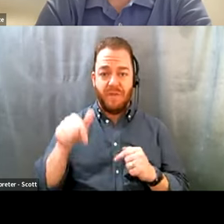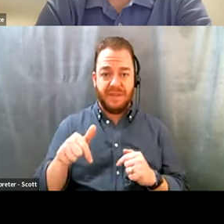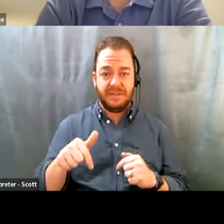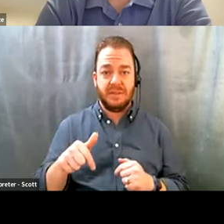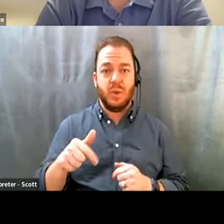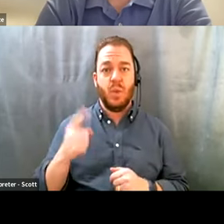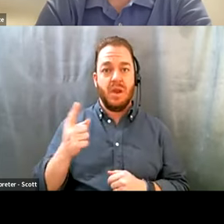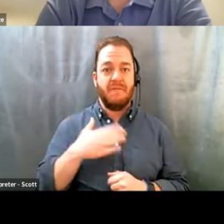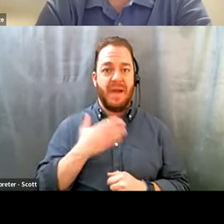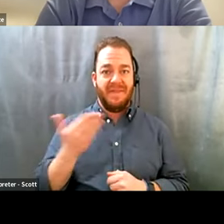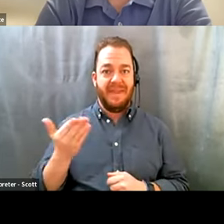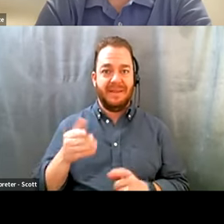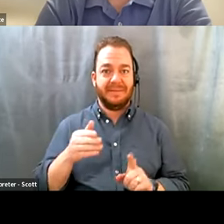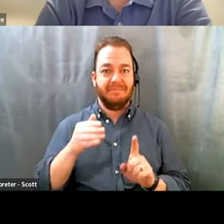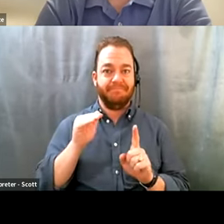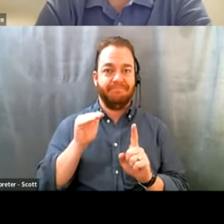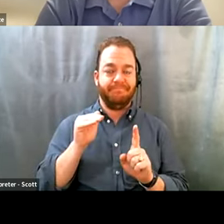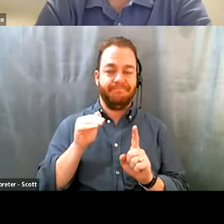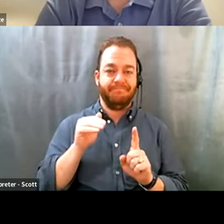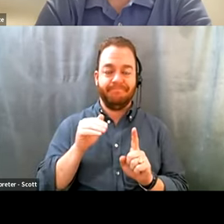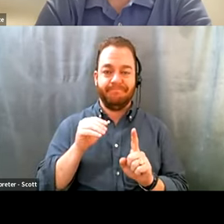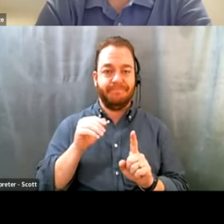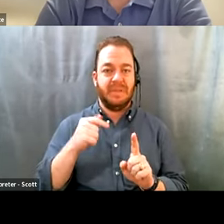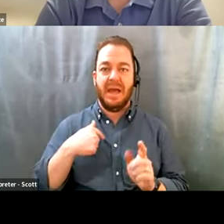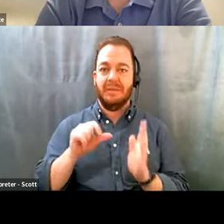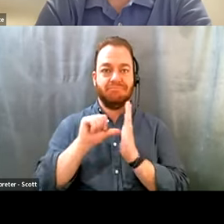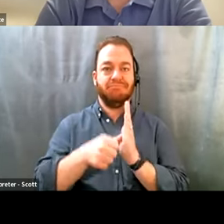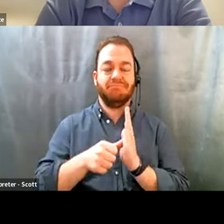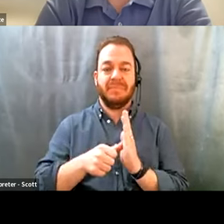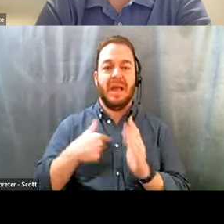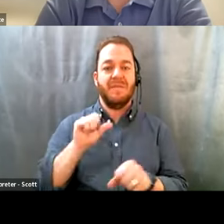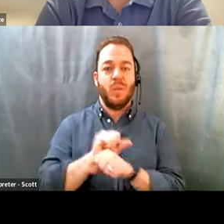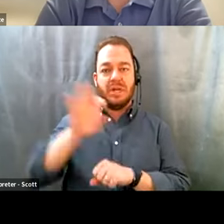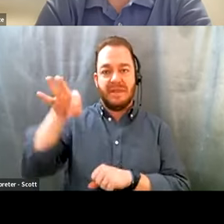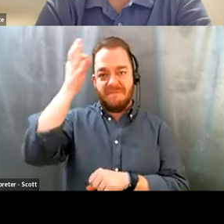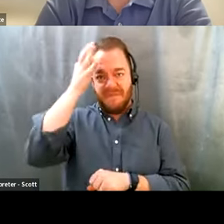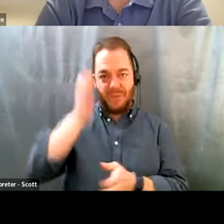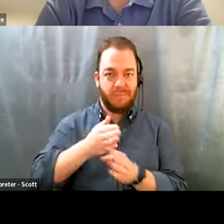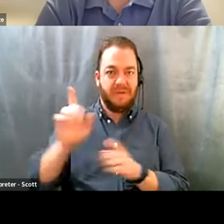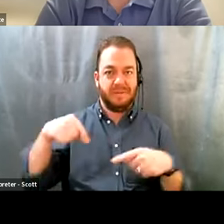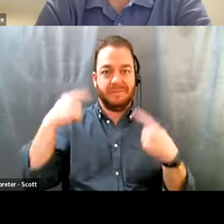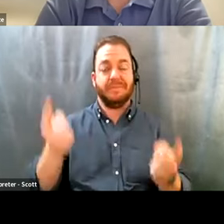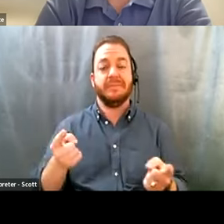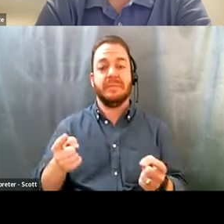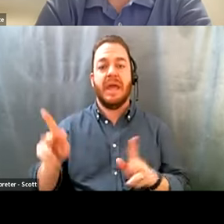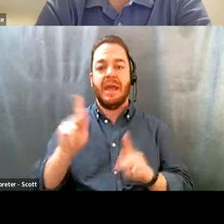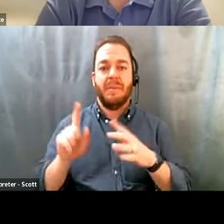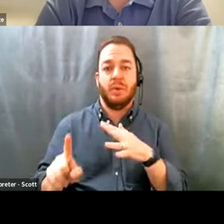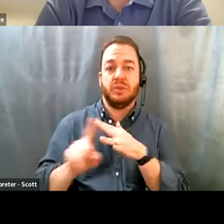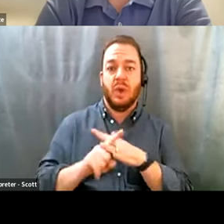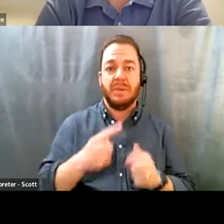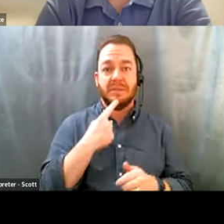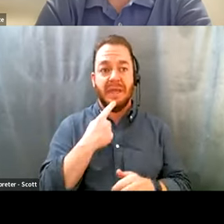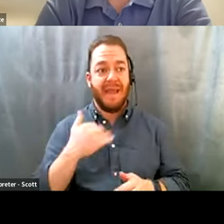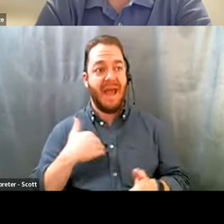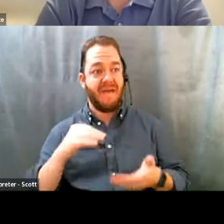my sticking points has always been, I've been in the federal space, you know, forever. And you find, you know, people just kind of show up and say, hey, I've got a